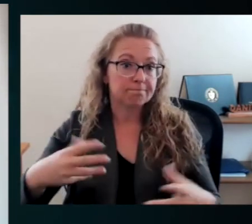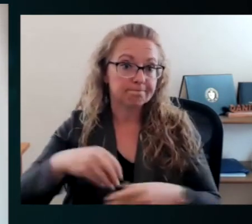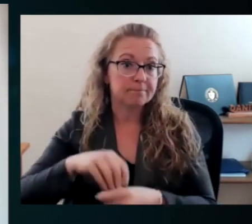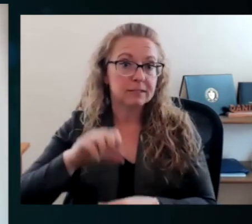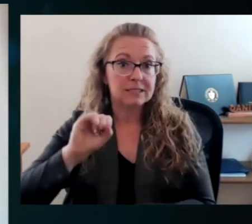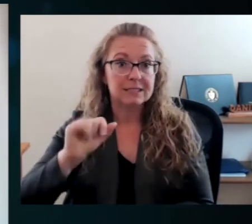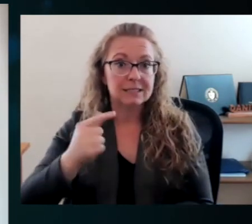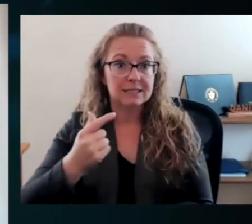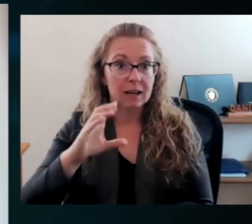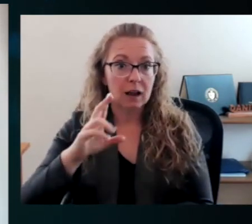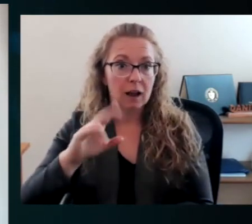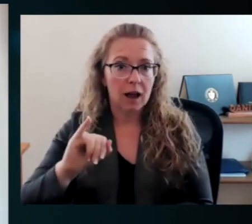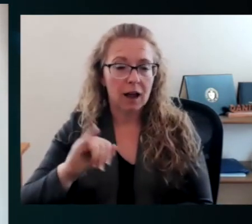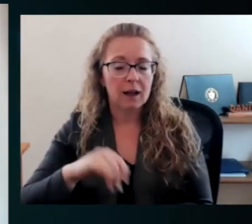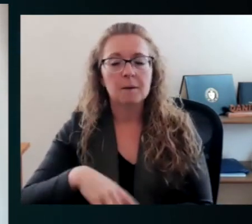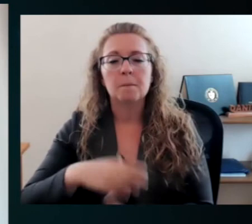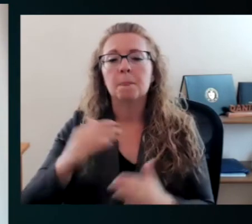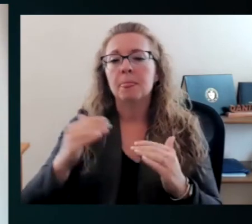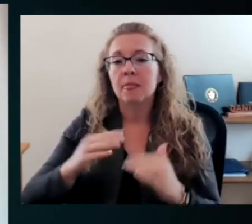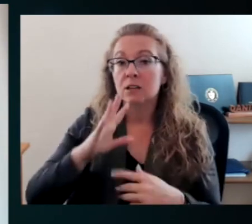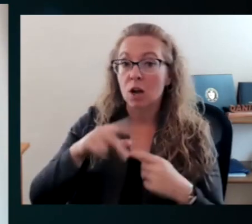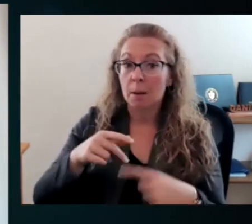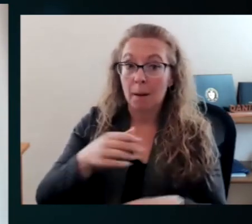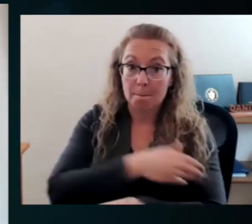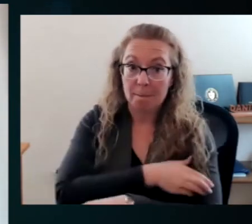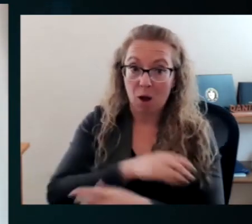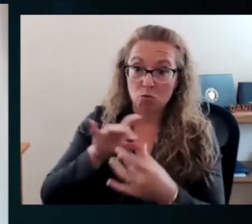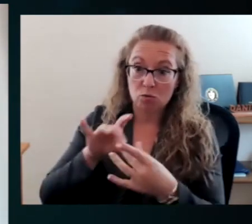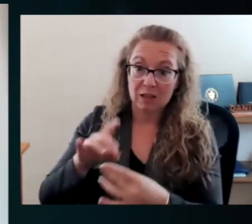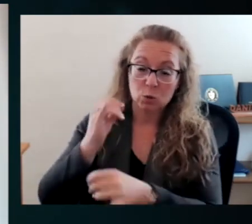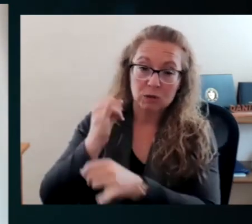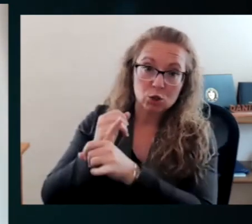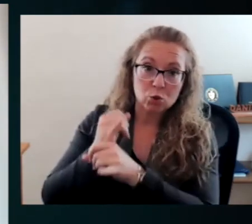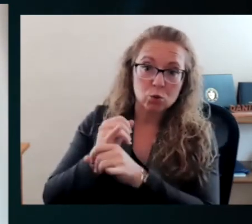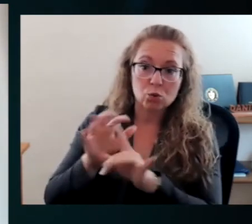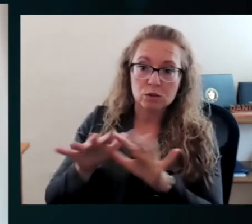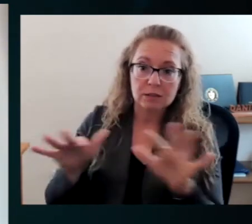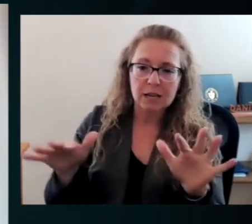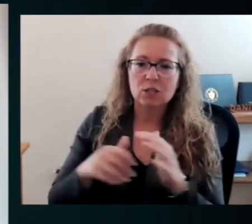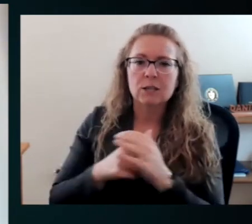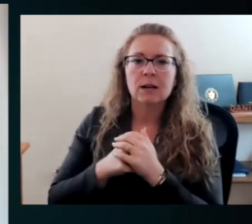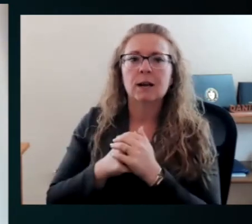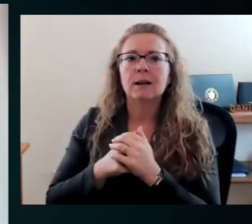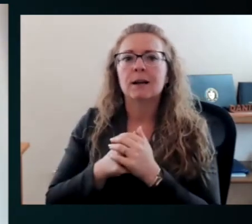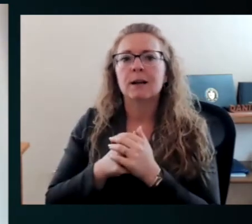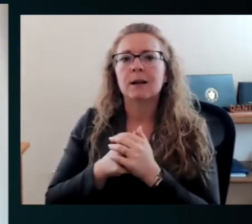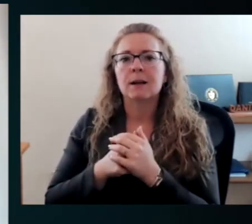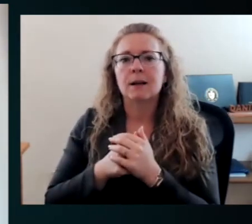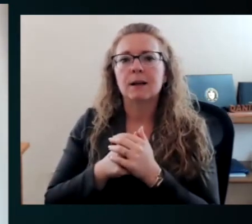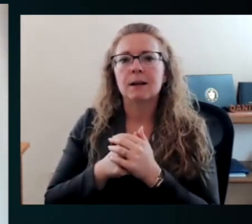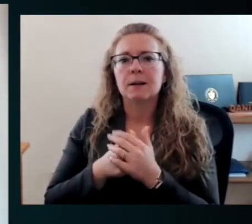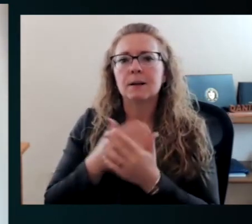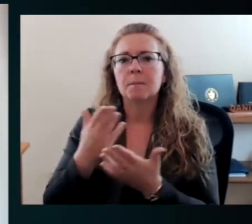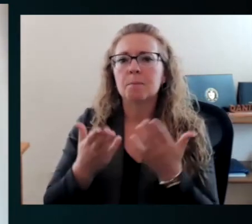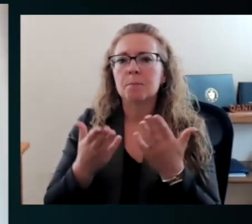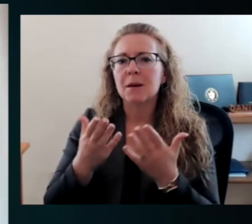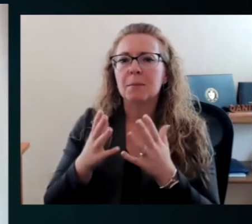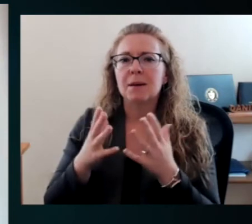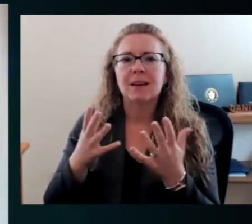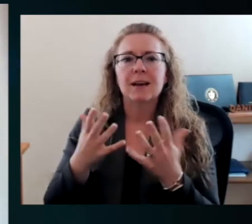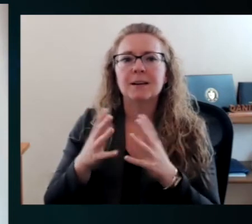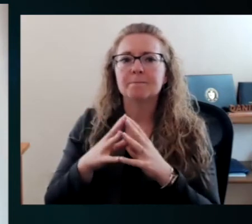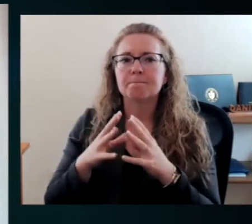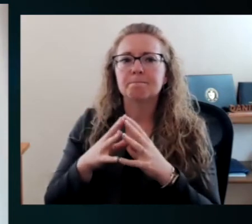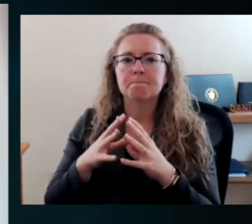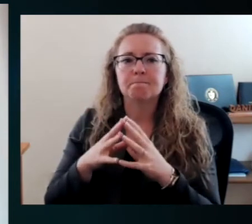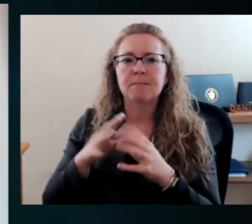having power over individual institutions and such, maybe that's something to be